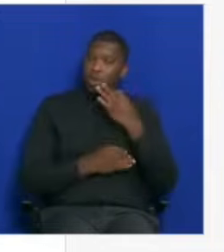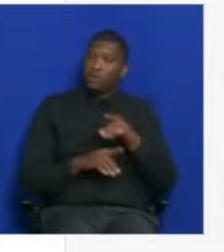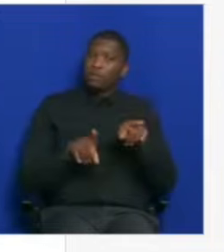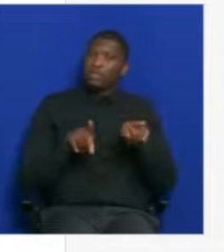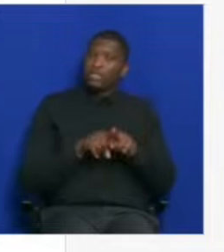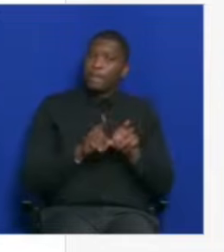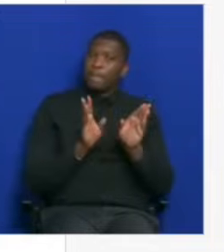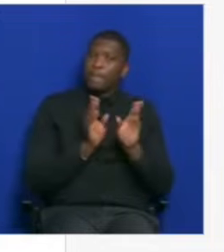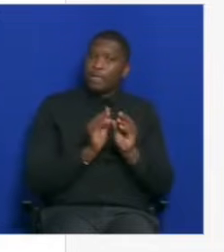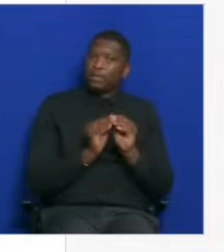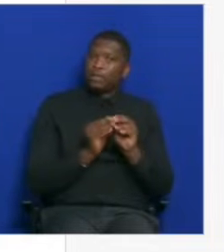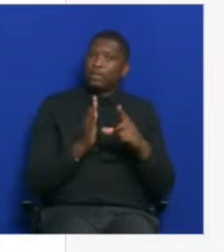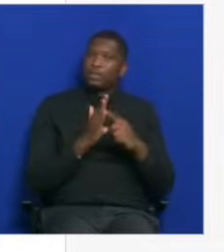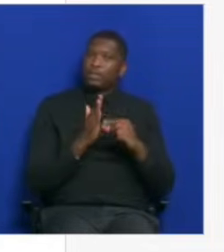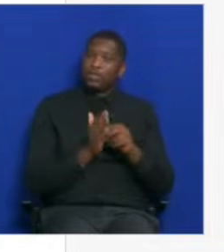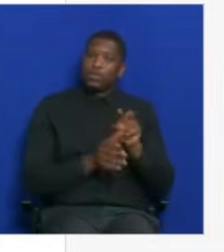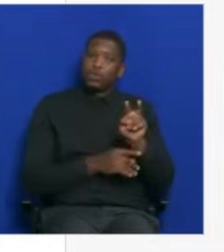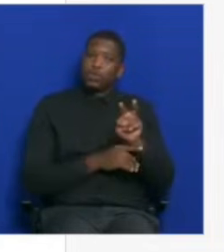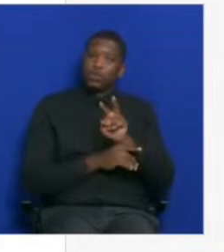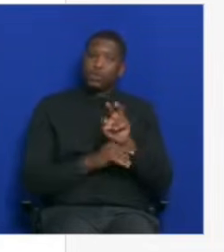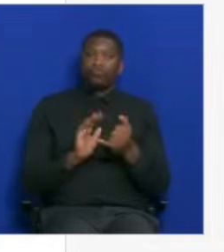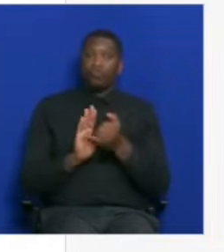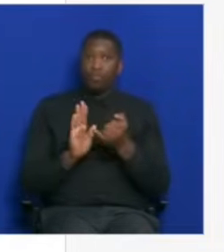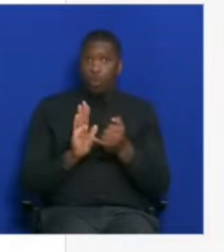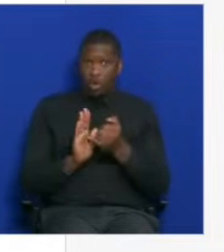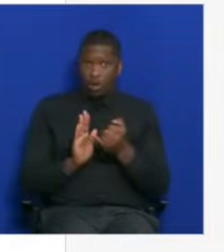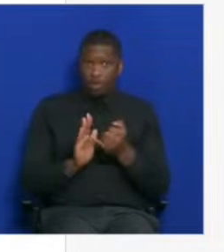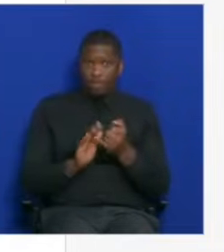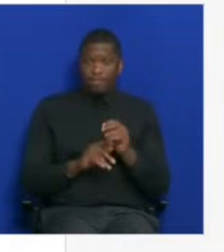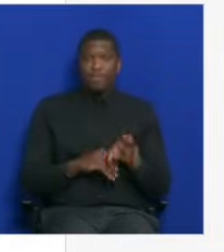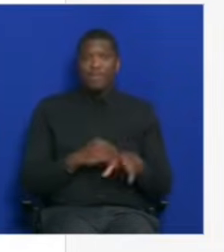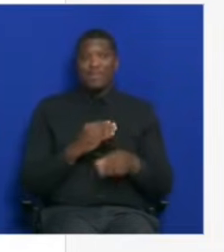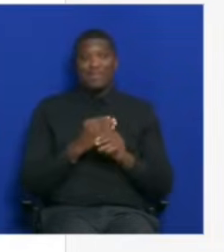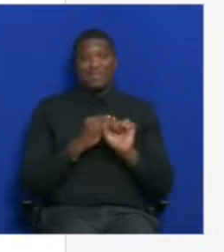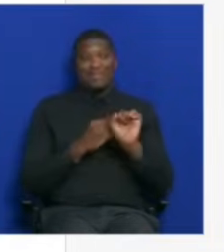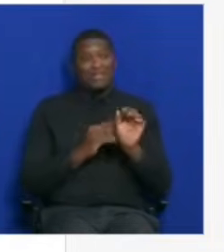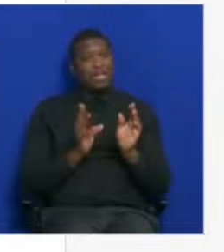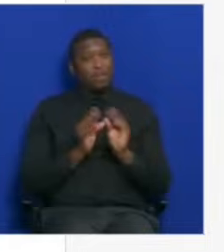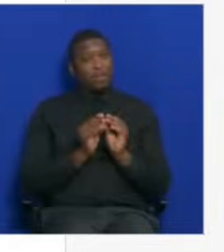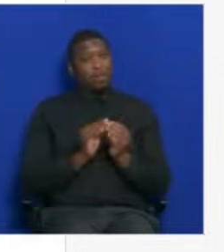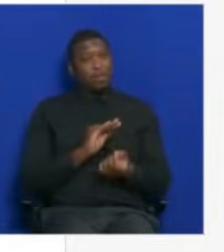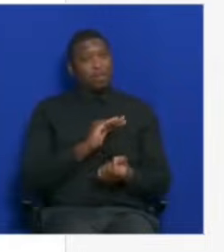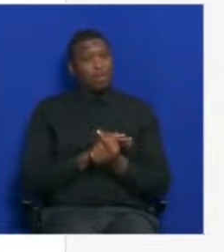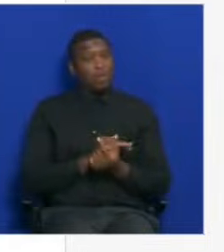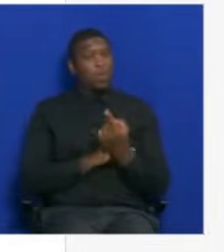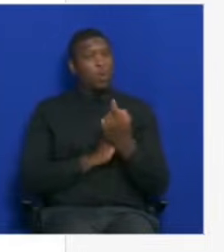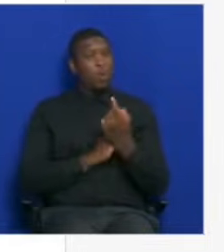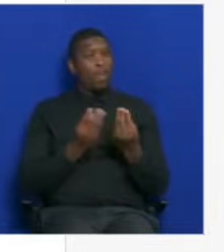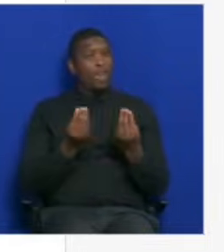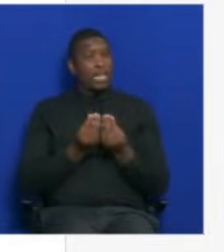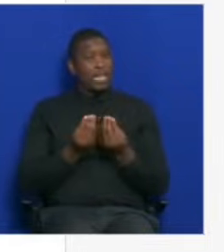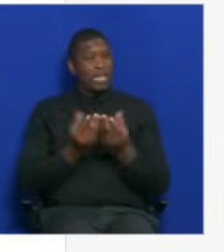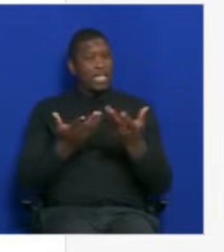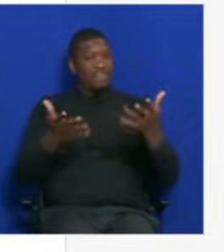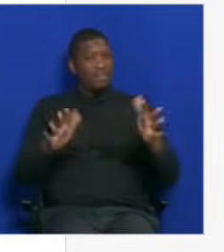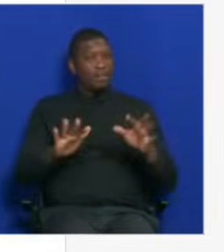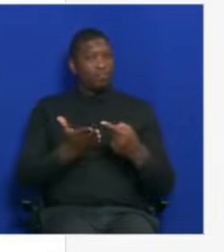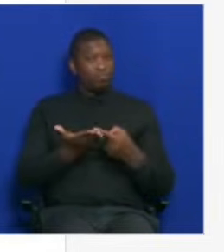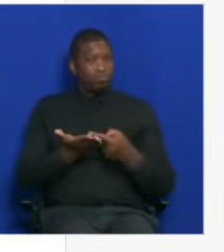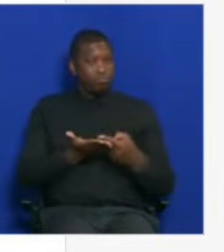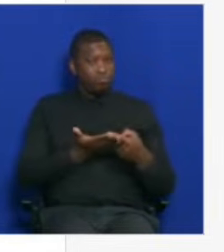January. And in that meeting, one of the things that was discussed was essentially a